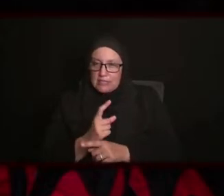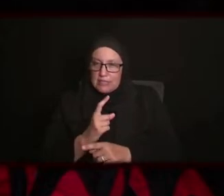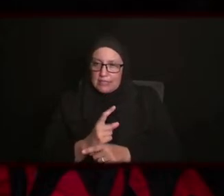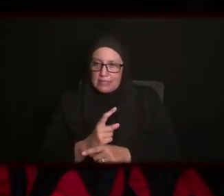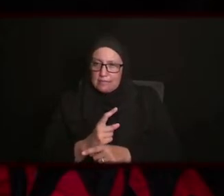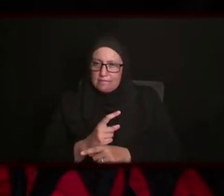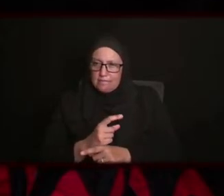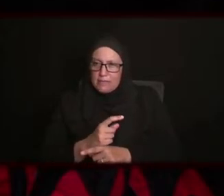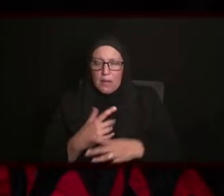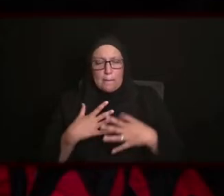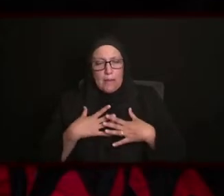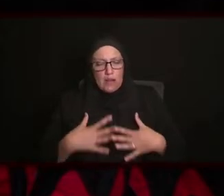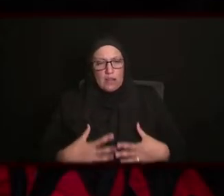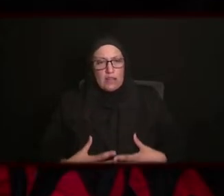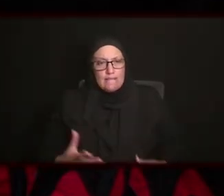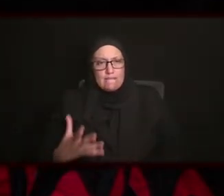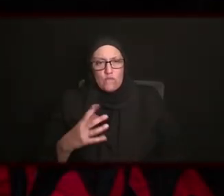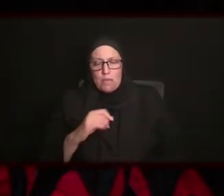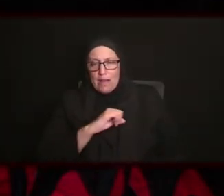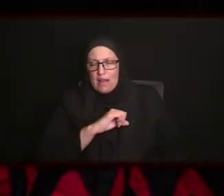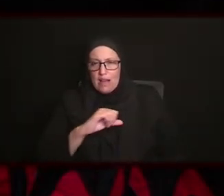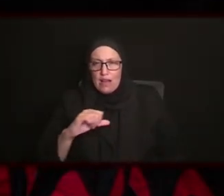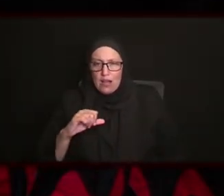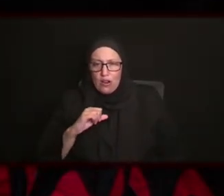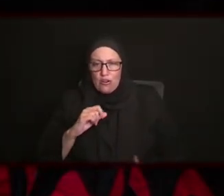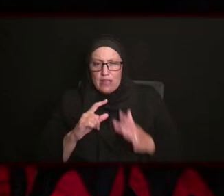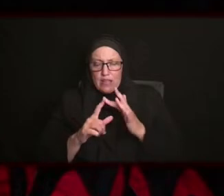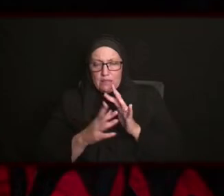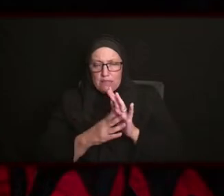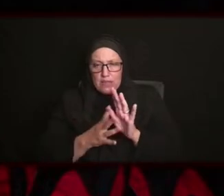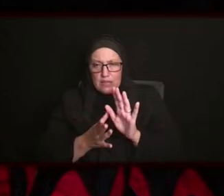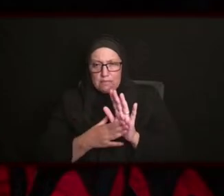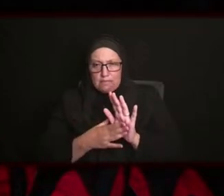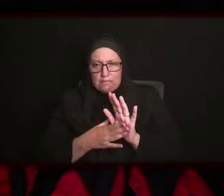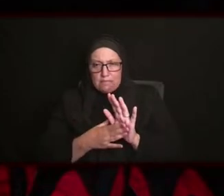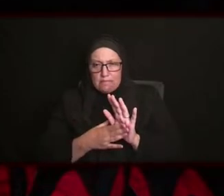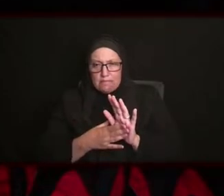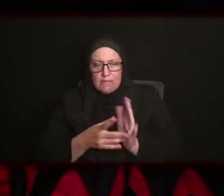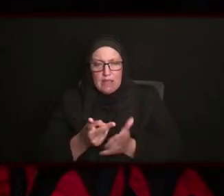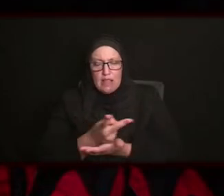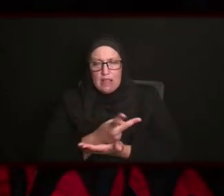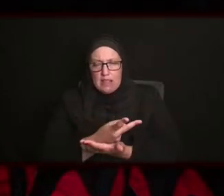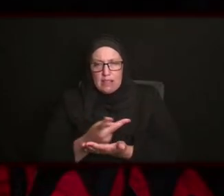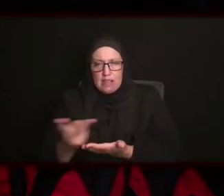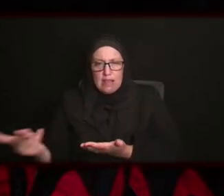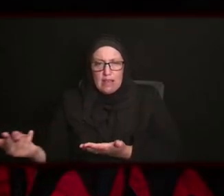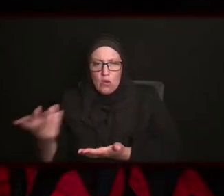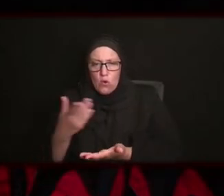our Imam and he laid it on the bridge in